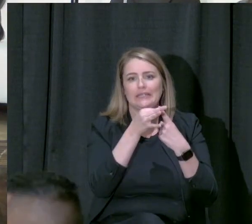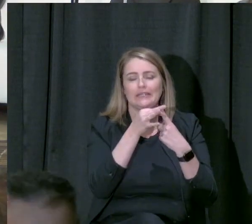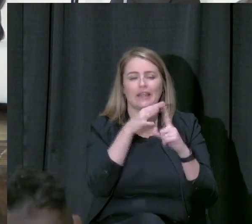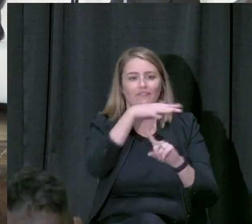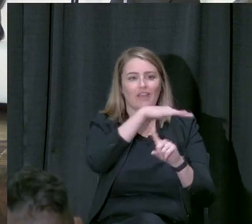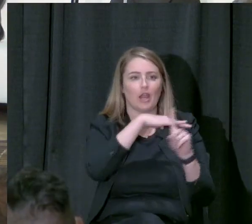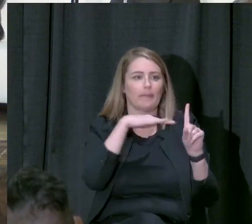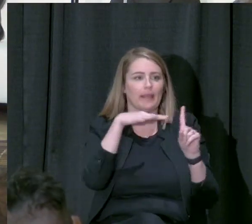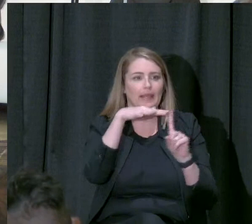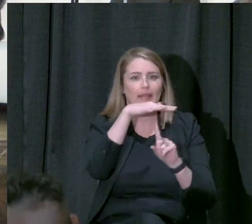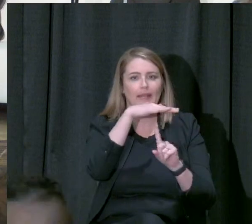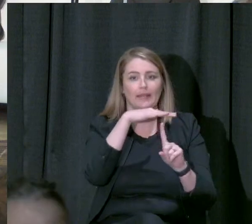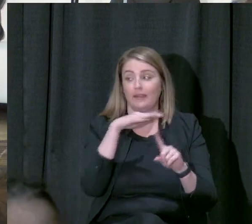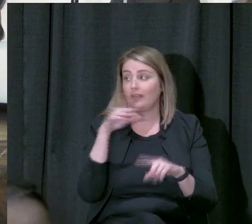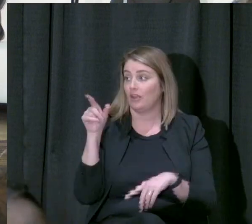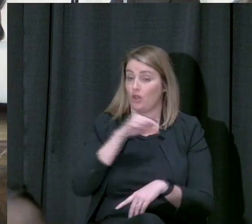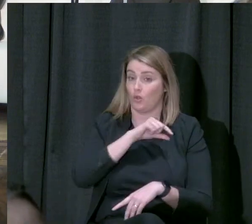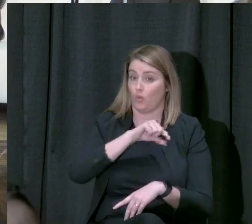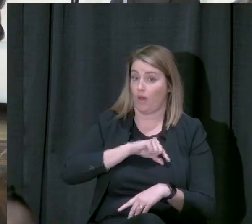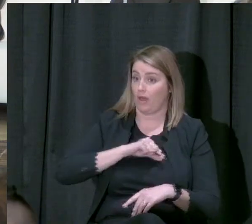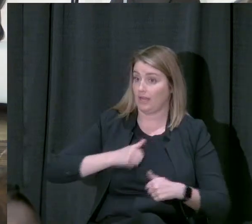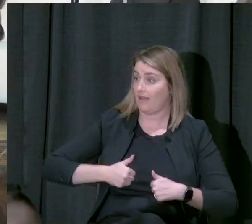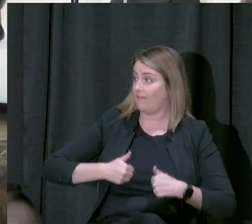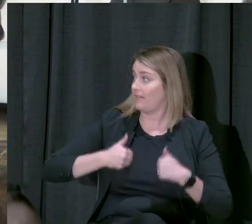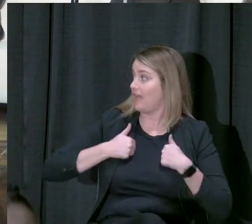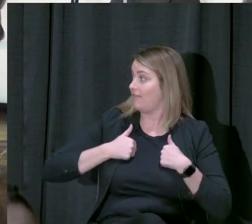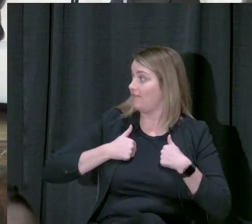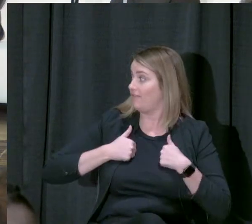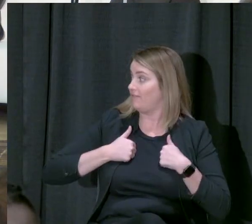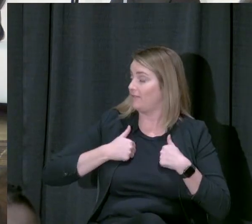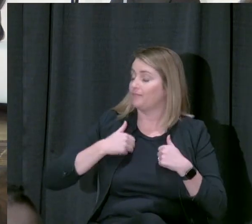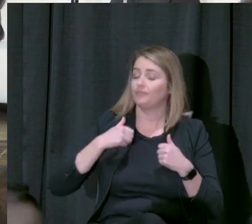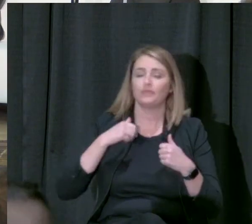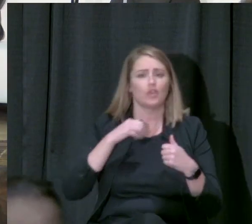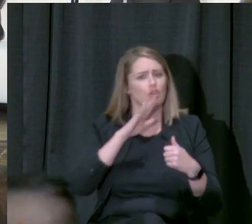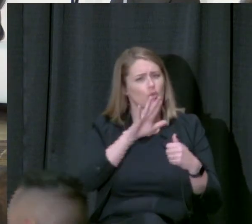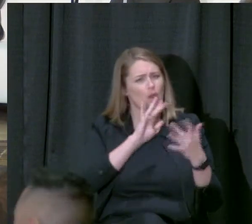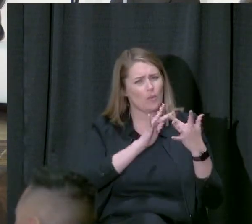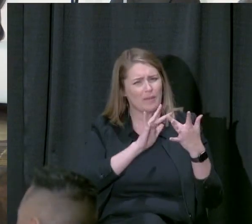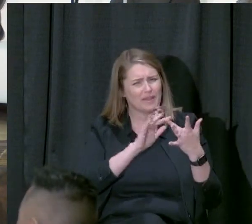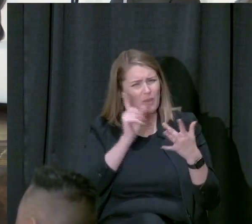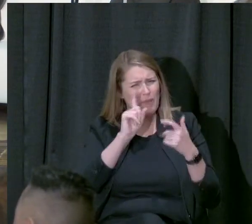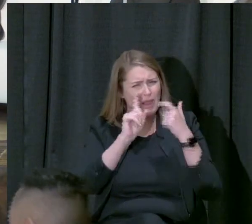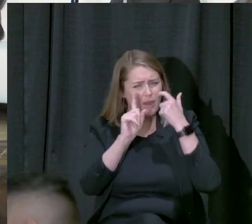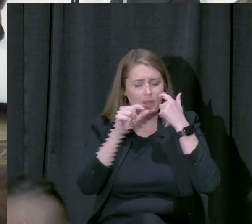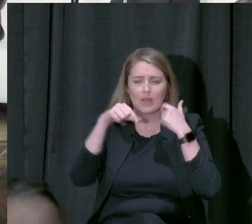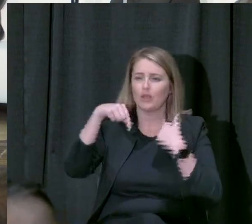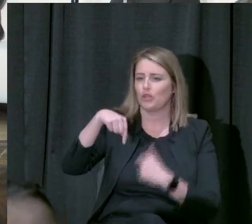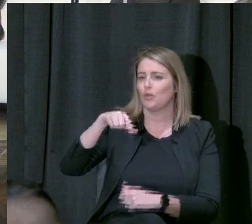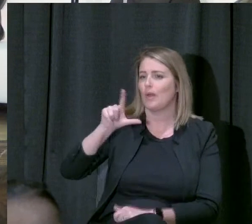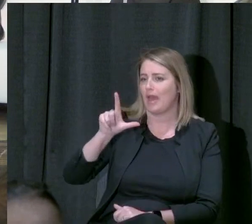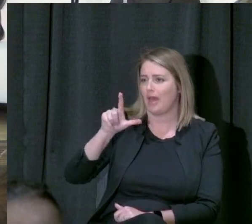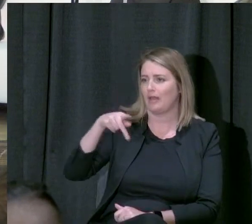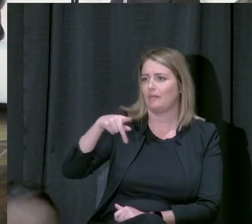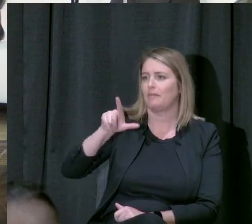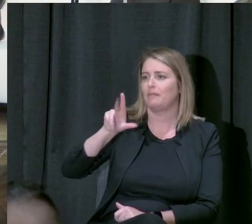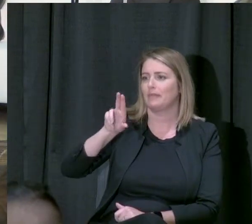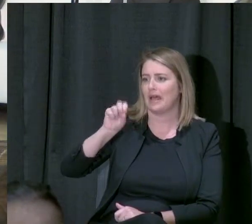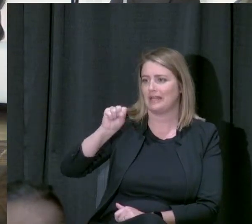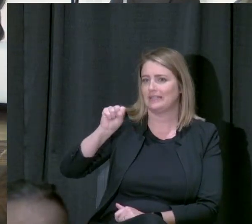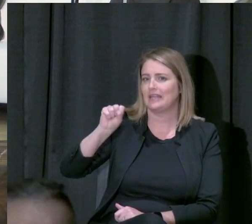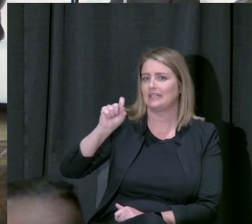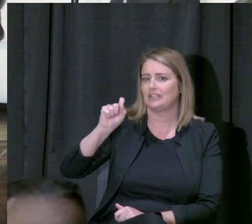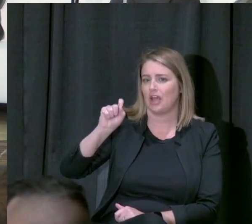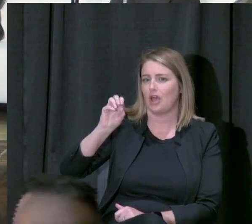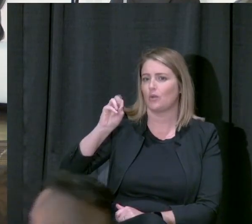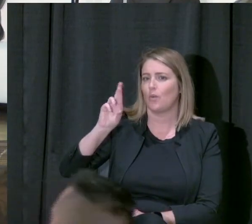environment. And Quality of Life Business, in your website is where? It's qlplus.org.